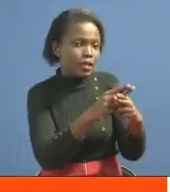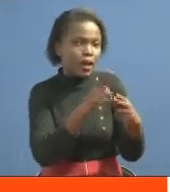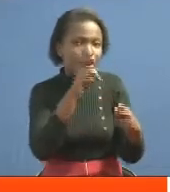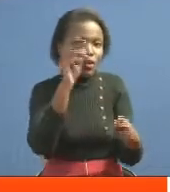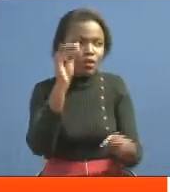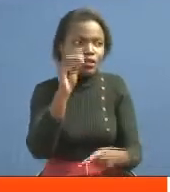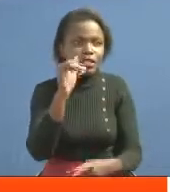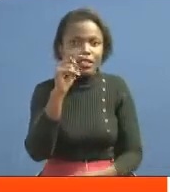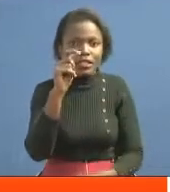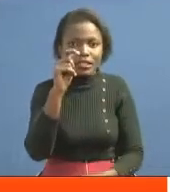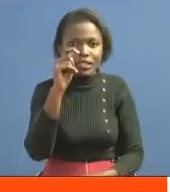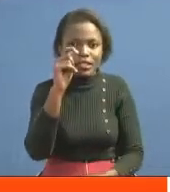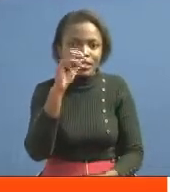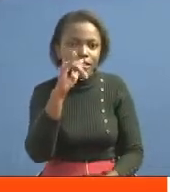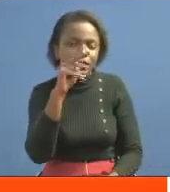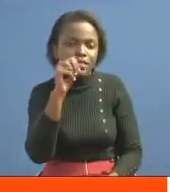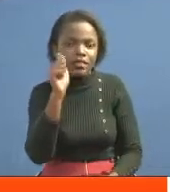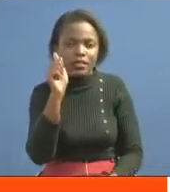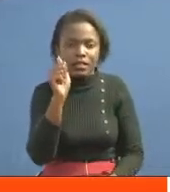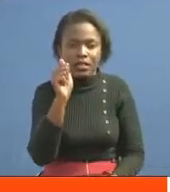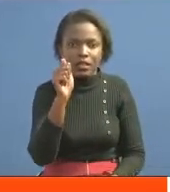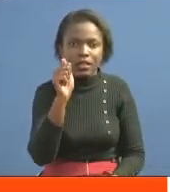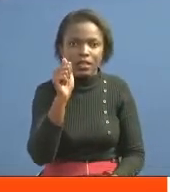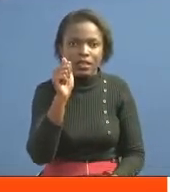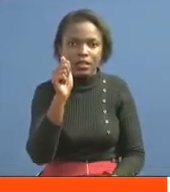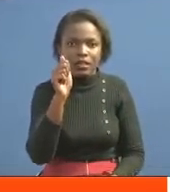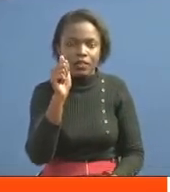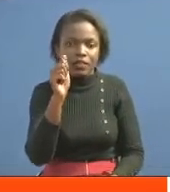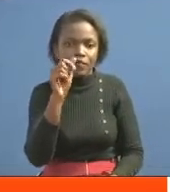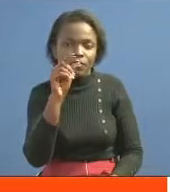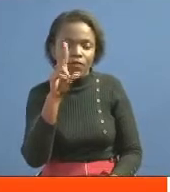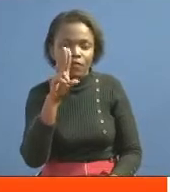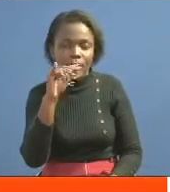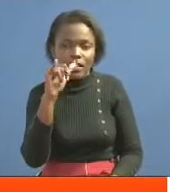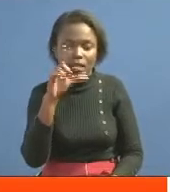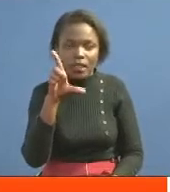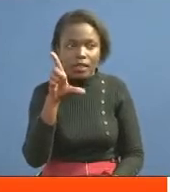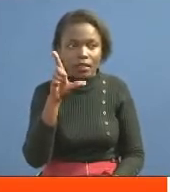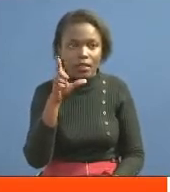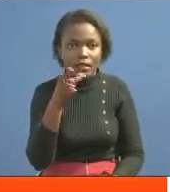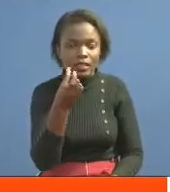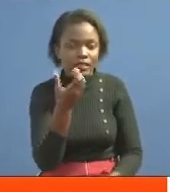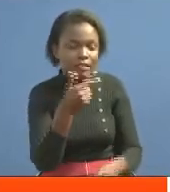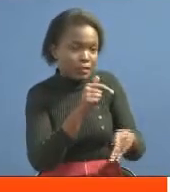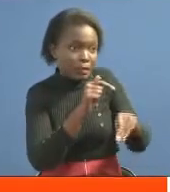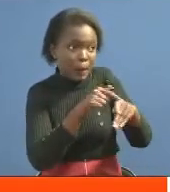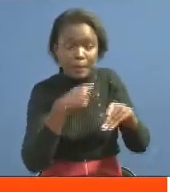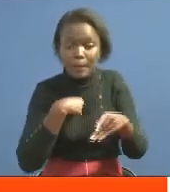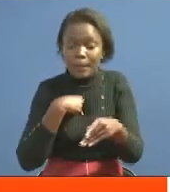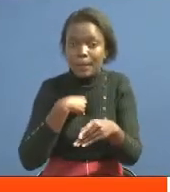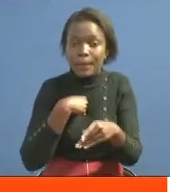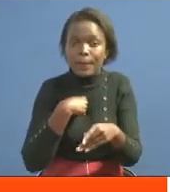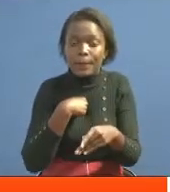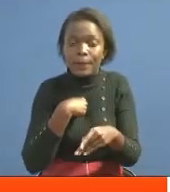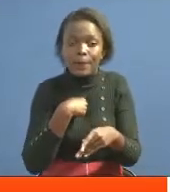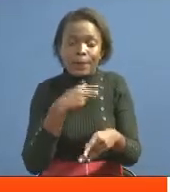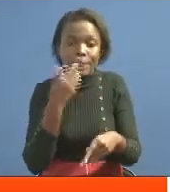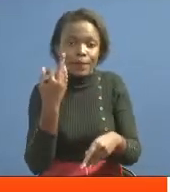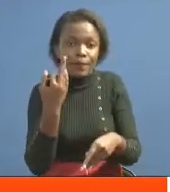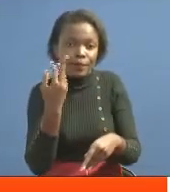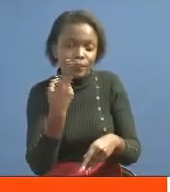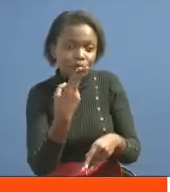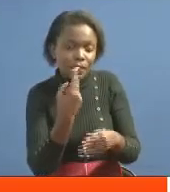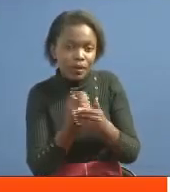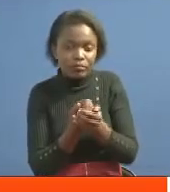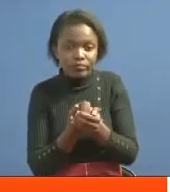Rotinavil and Darunavil. When I was put on third line, I was taking five tablets in the morning and five